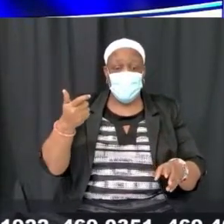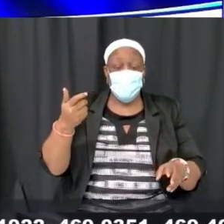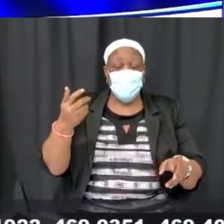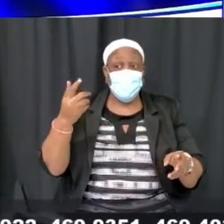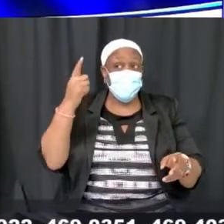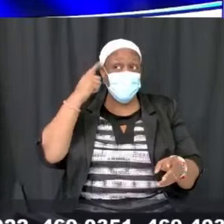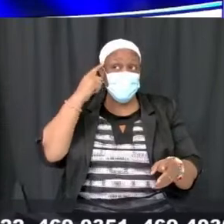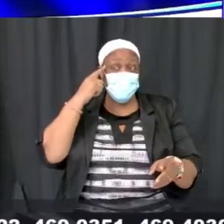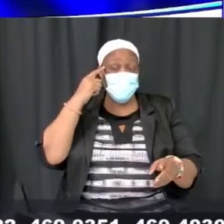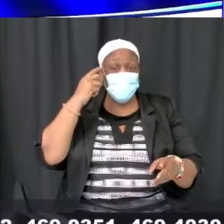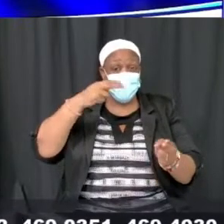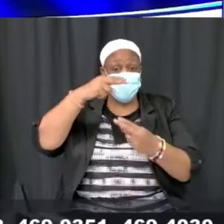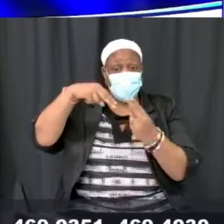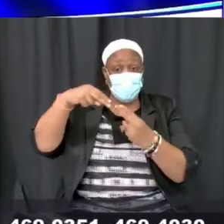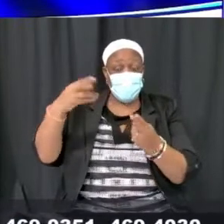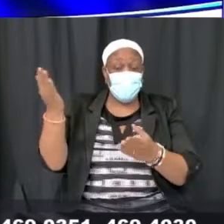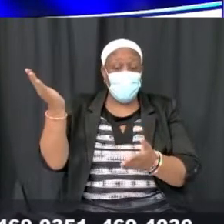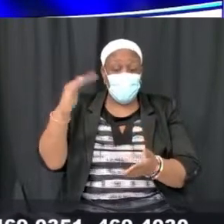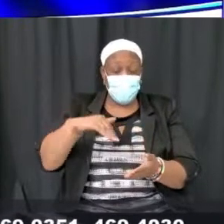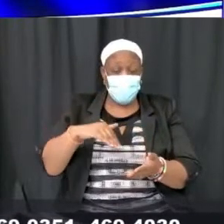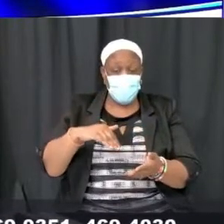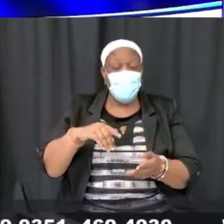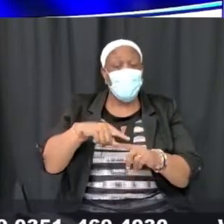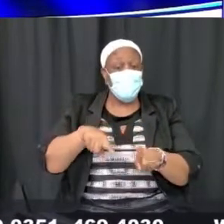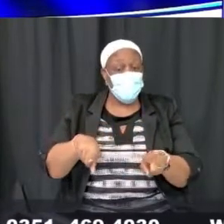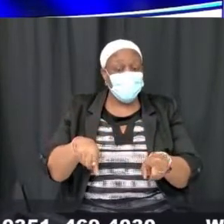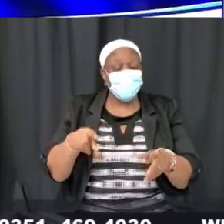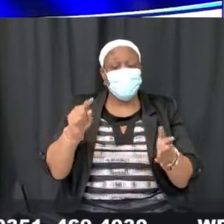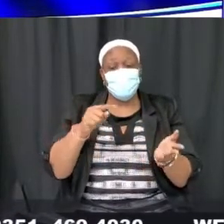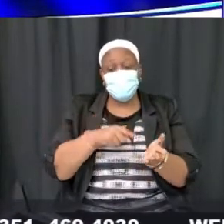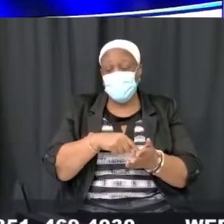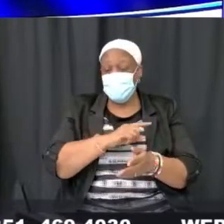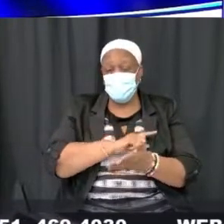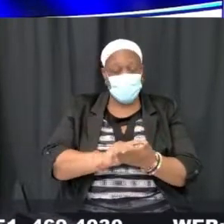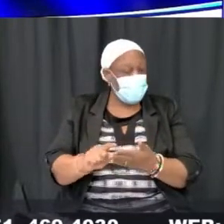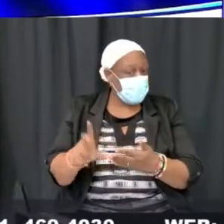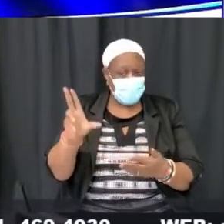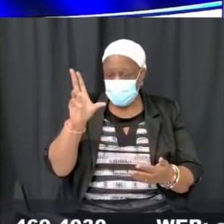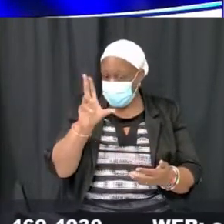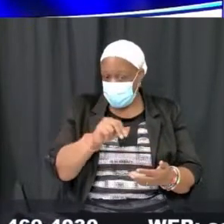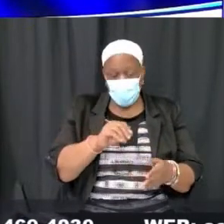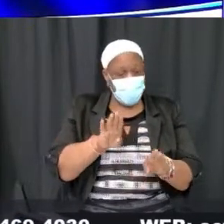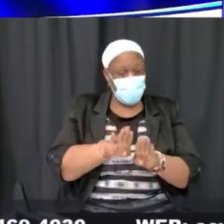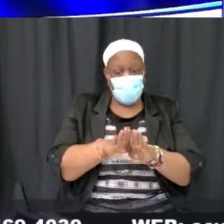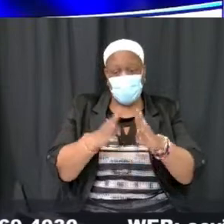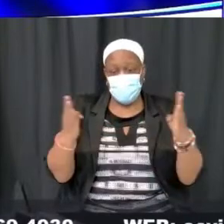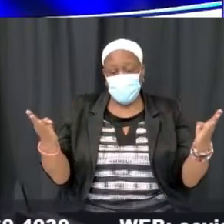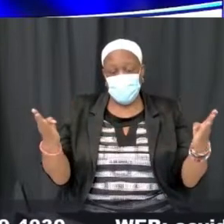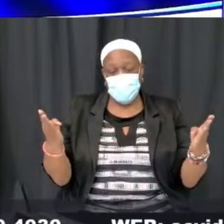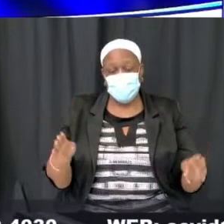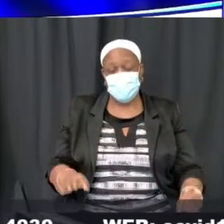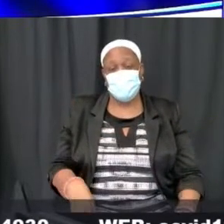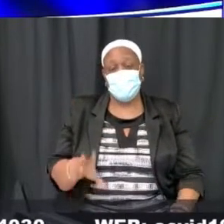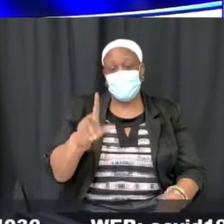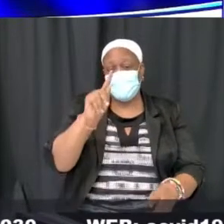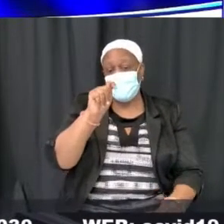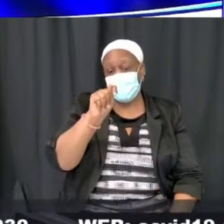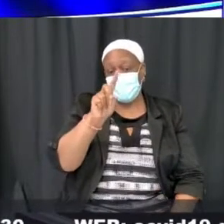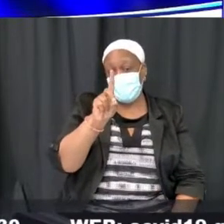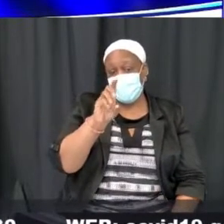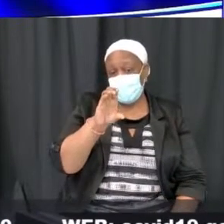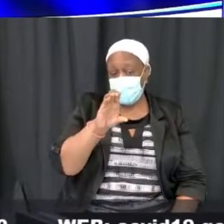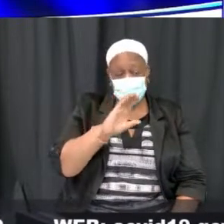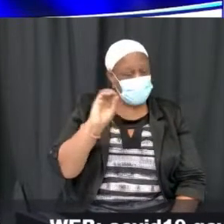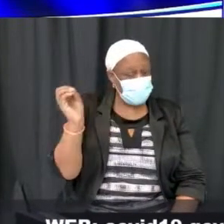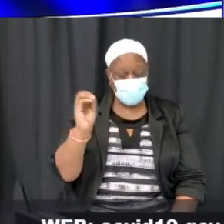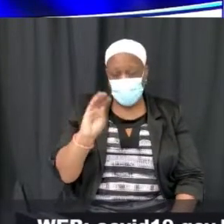So these businesses are expected to be closed on Thursday and Friday. No